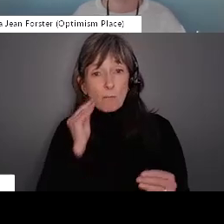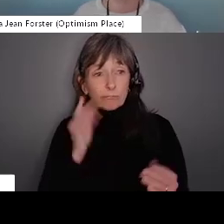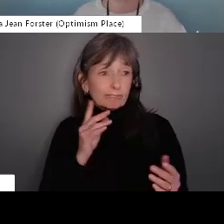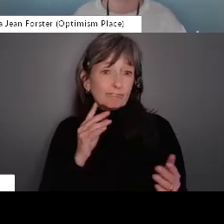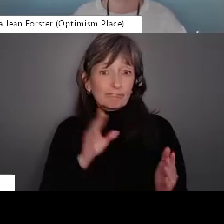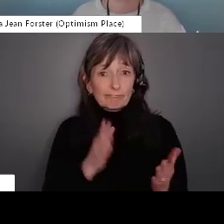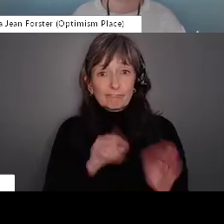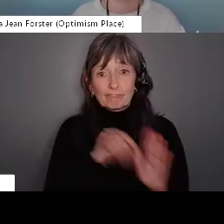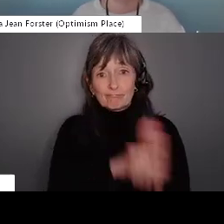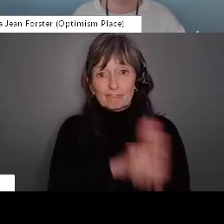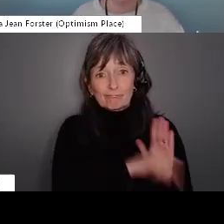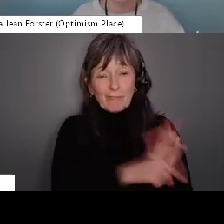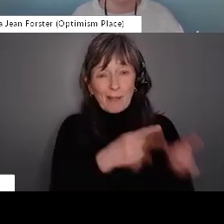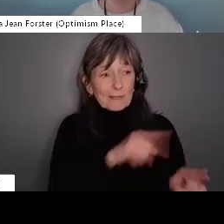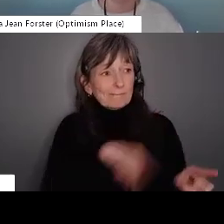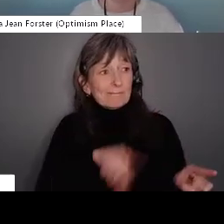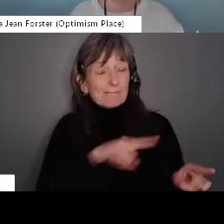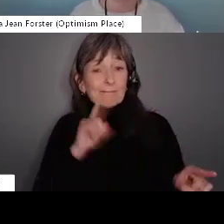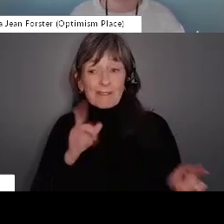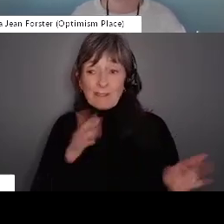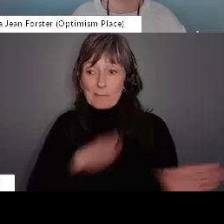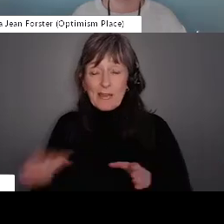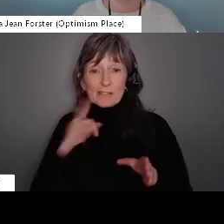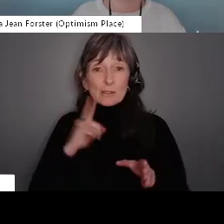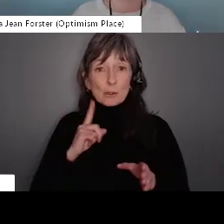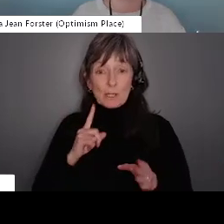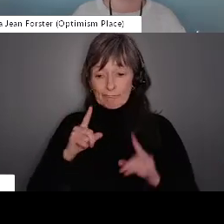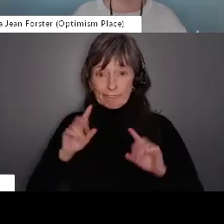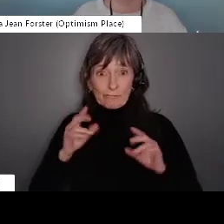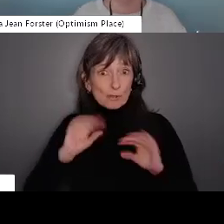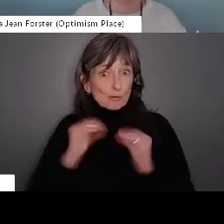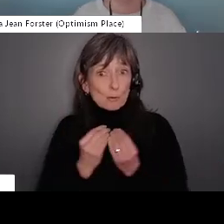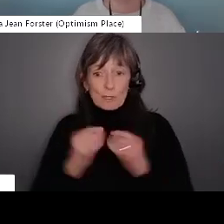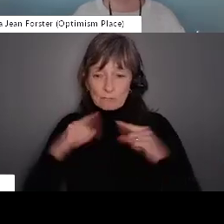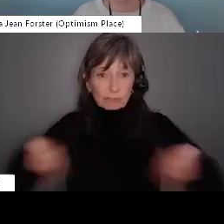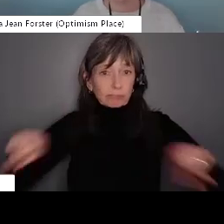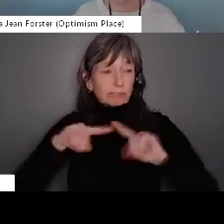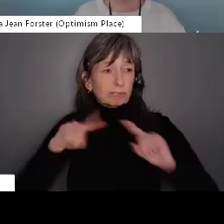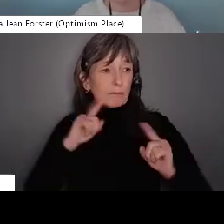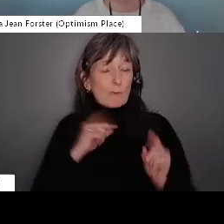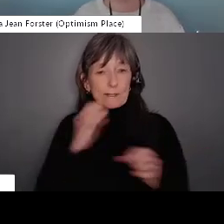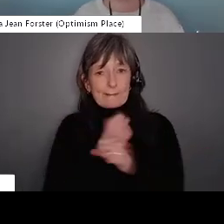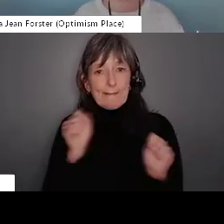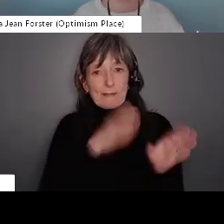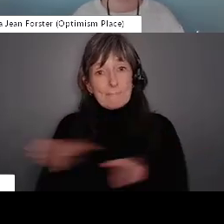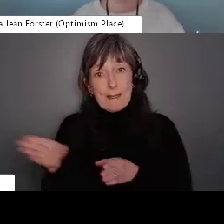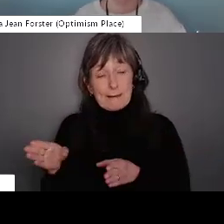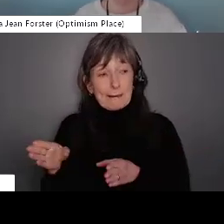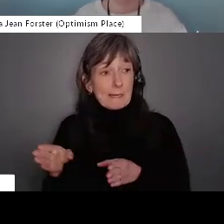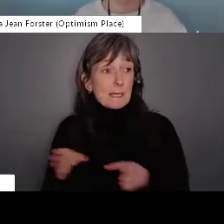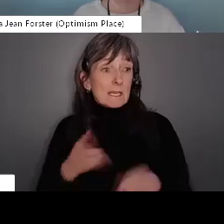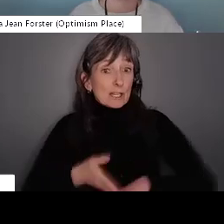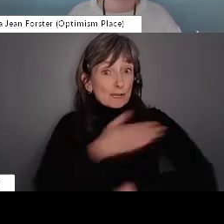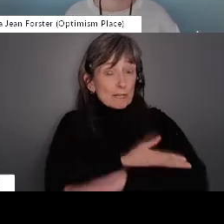and implement a multi-sector safety plan with a focus on increasing survivors' protective factors and